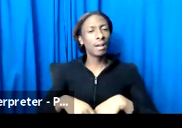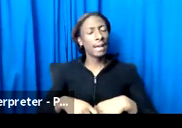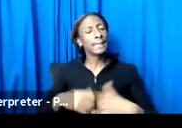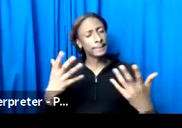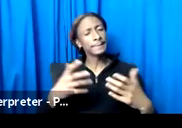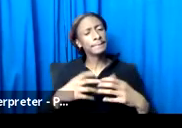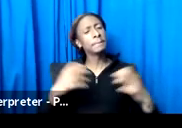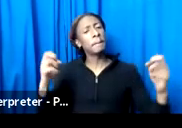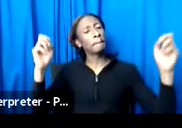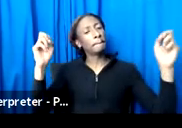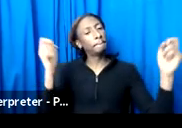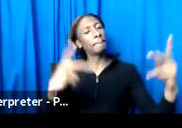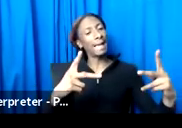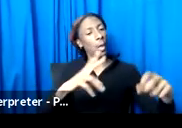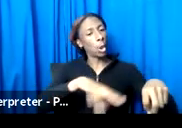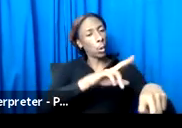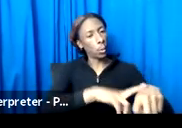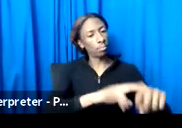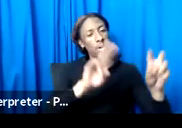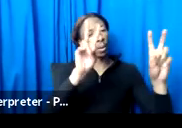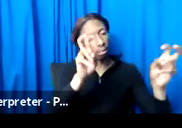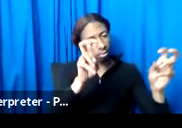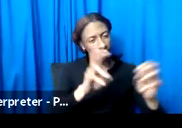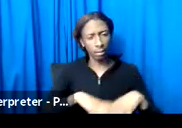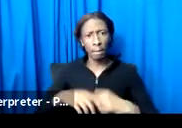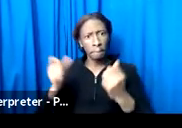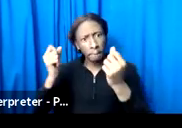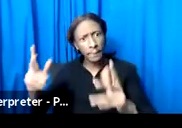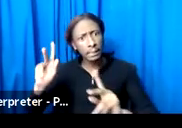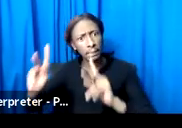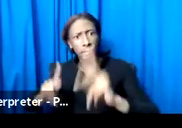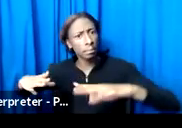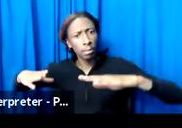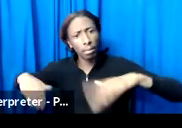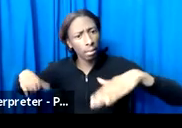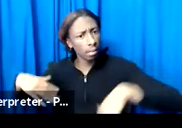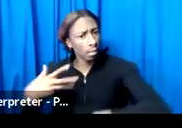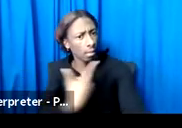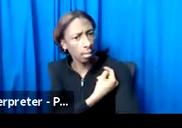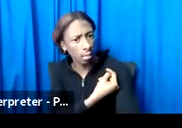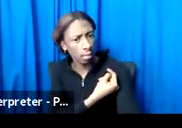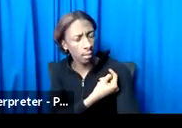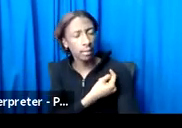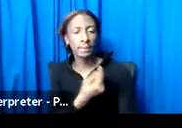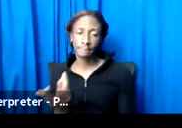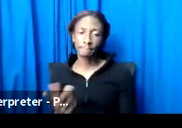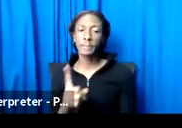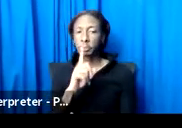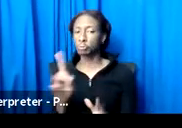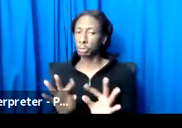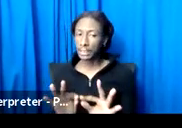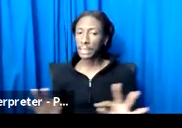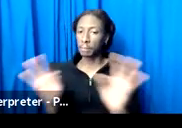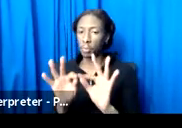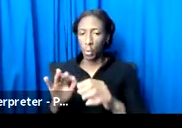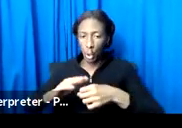to normal, large portions of the population still remain to be vaccinated. It's critical to build on local successes